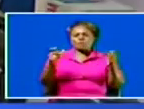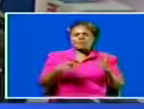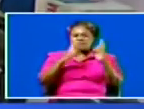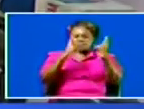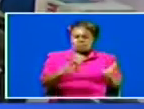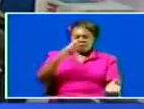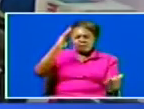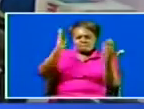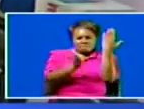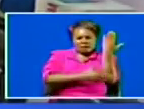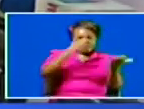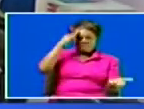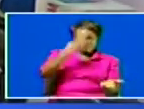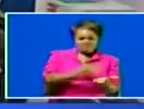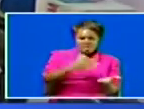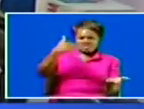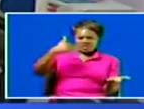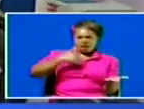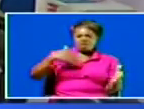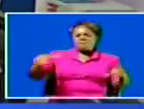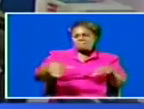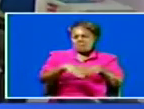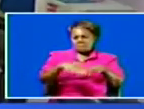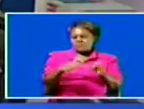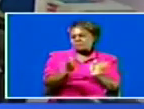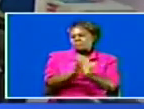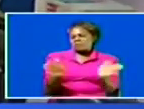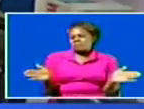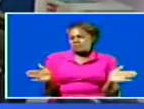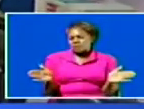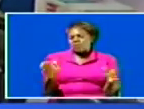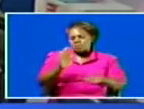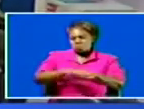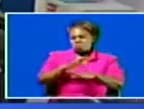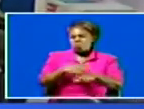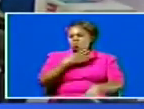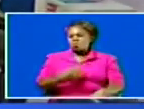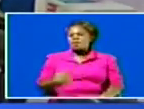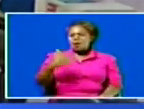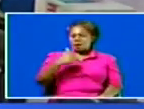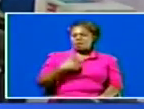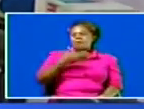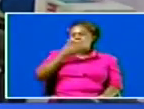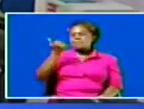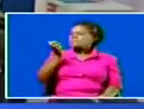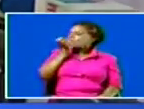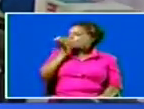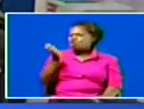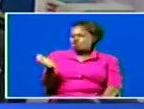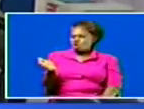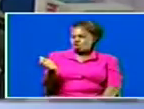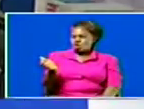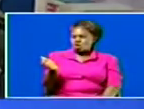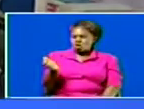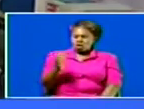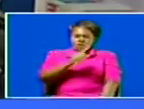bad faith, according to us, and the members of the public of goodwill need to ignore it.